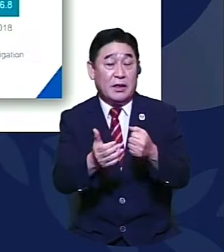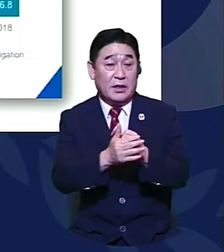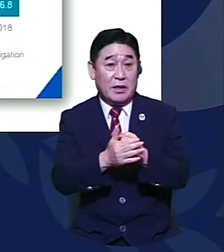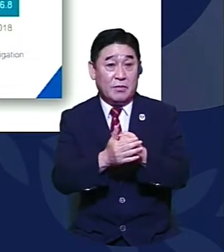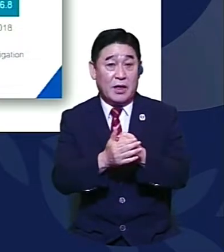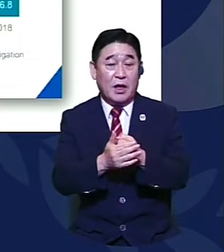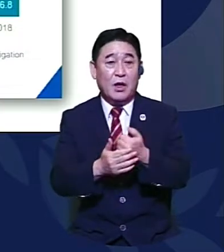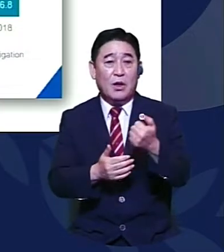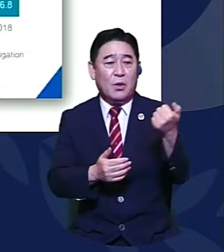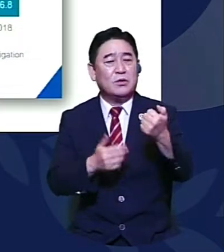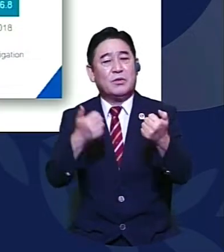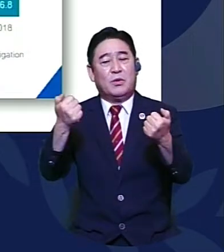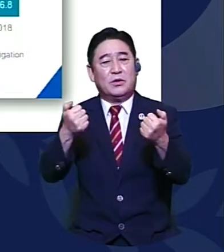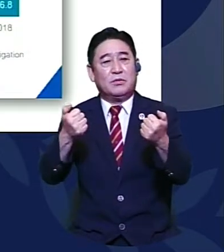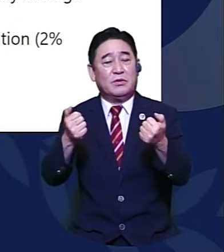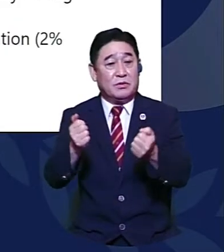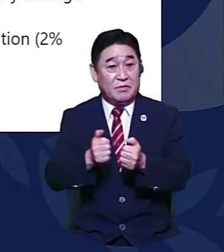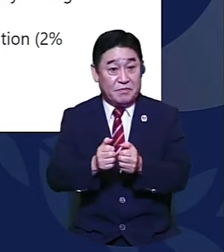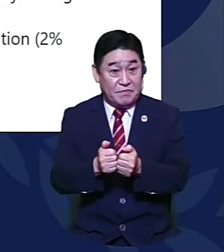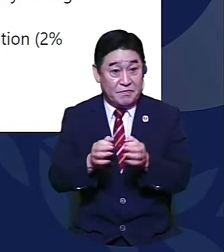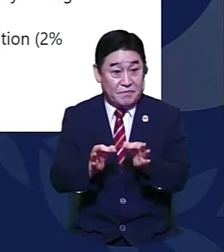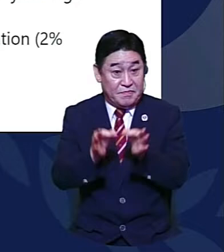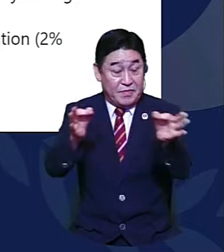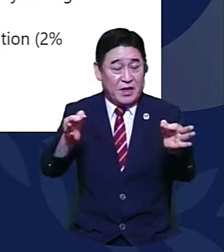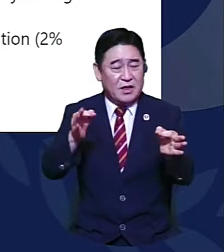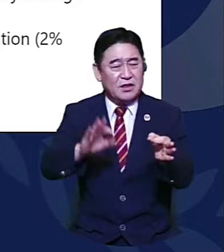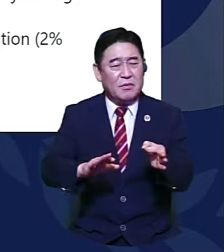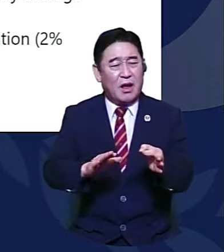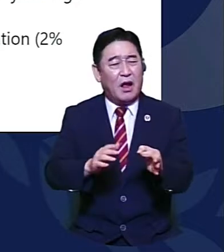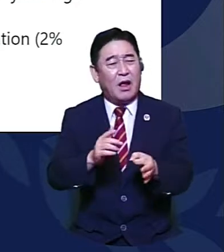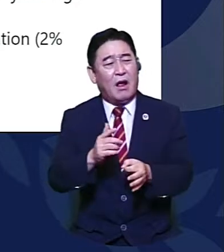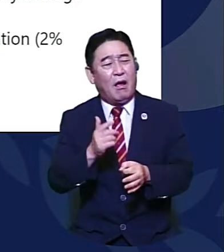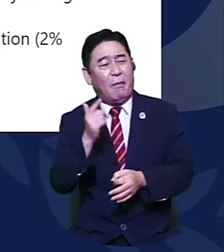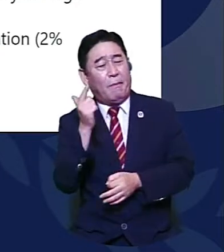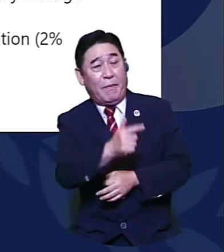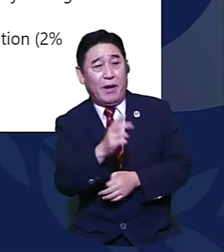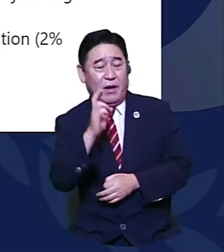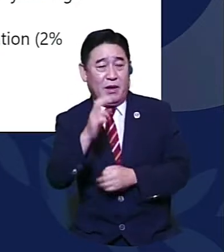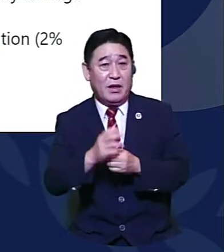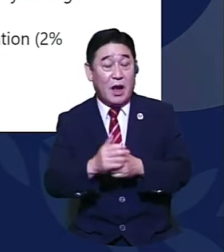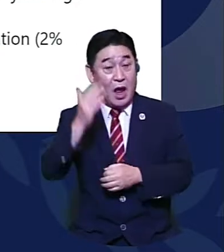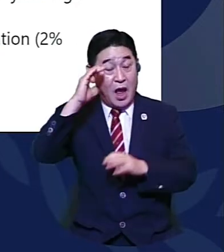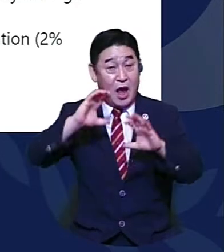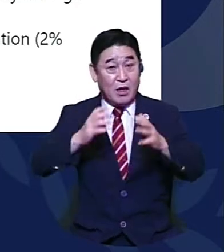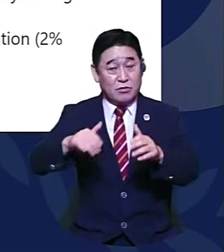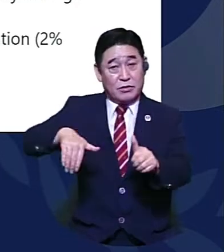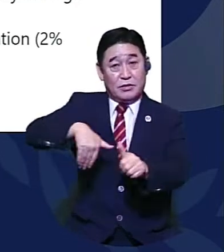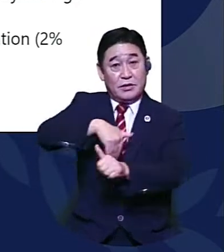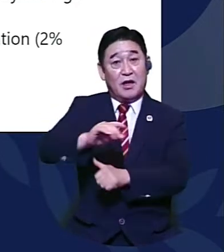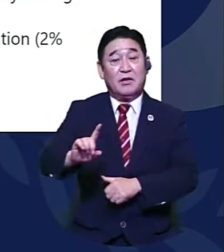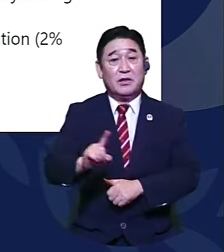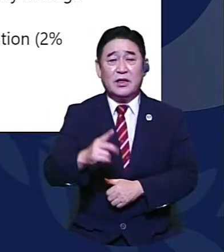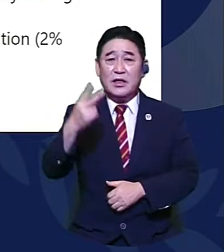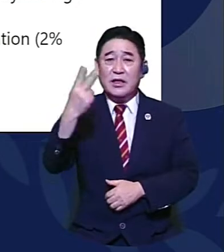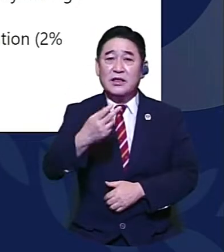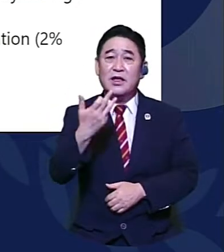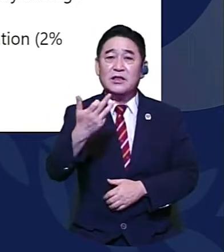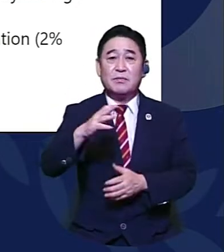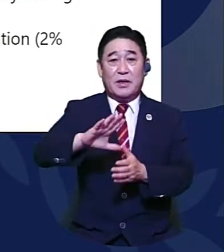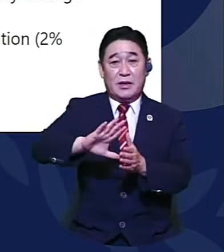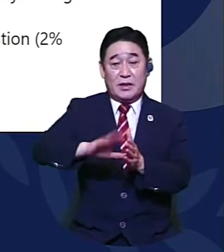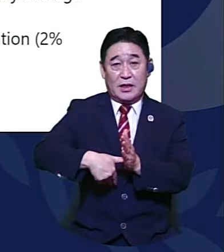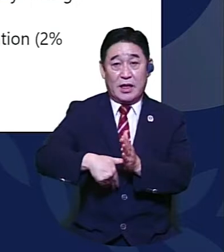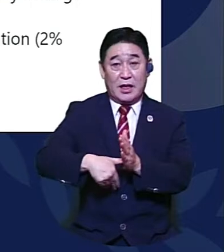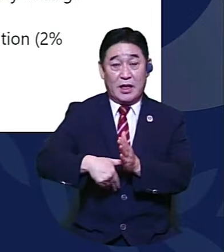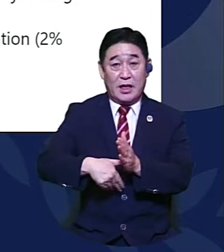but the world is quite far away from that. Where's Korea? Well, in 2018, which is the last report from the OECD